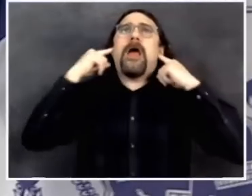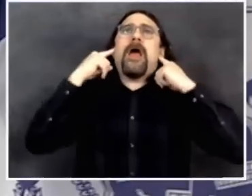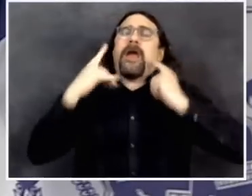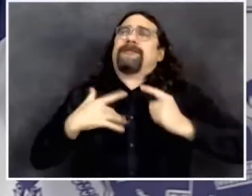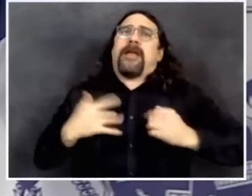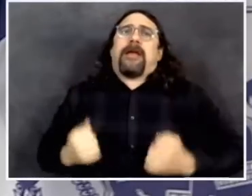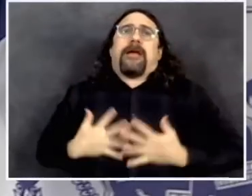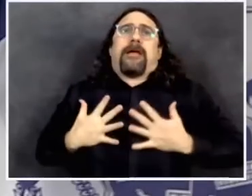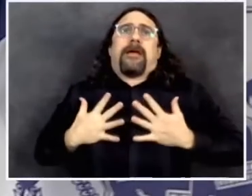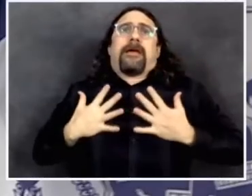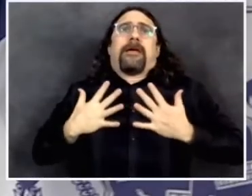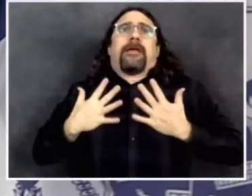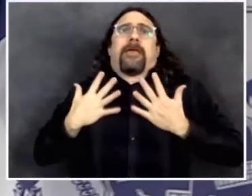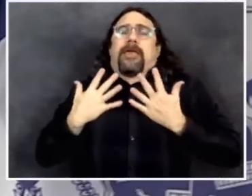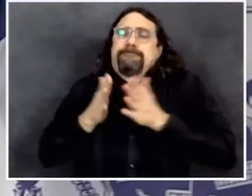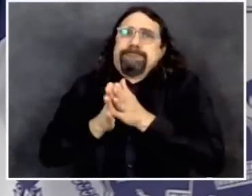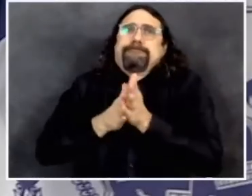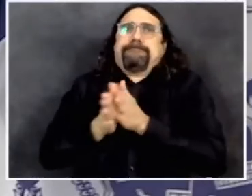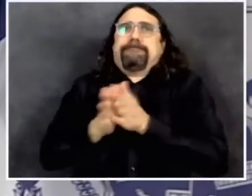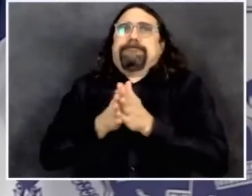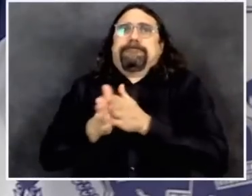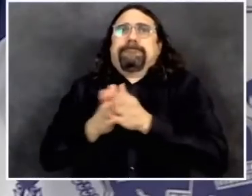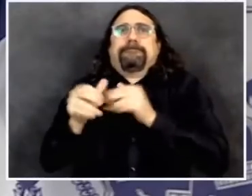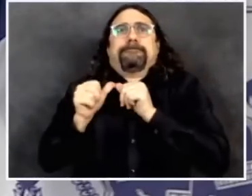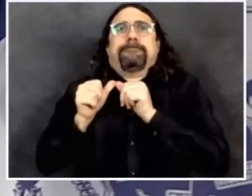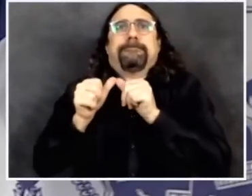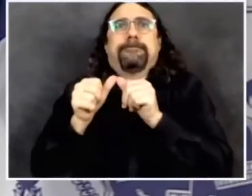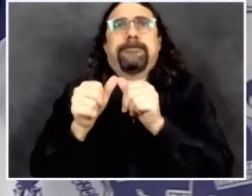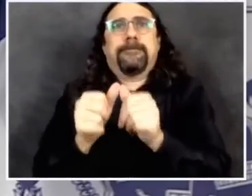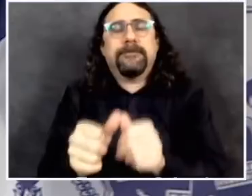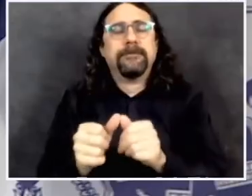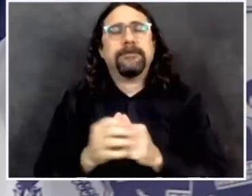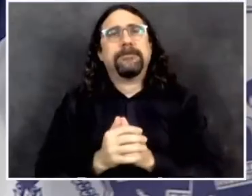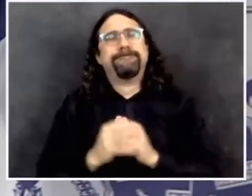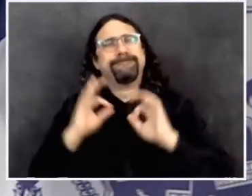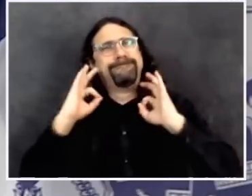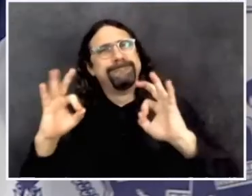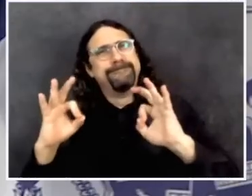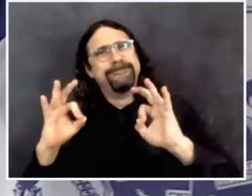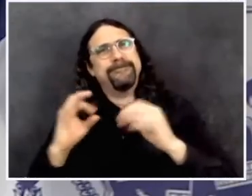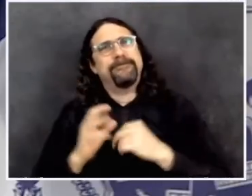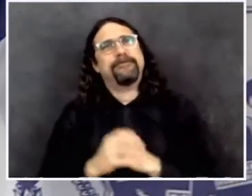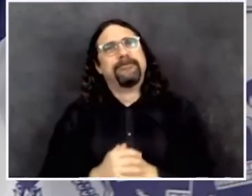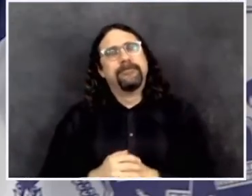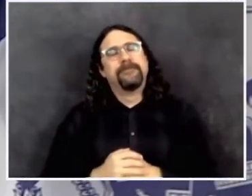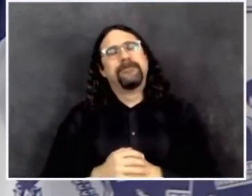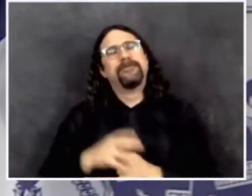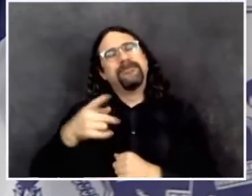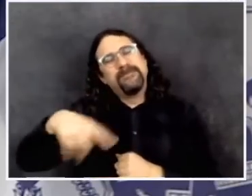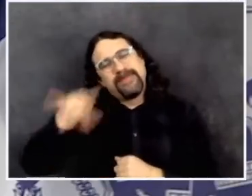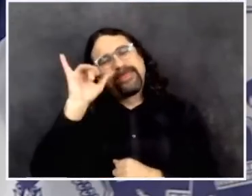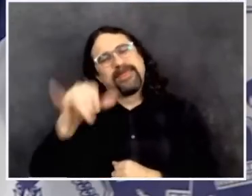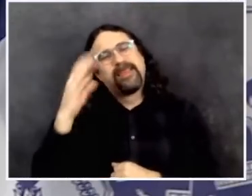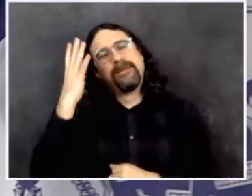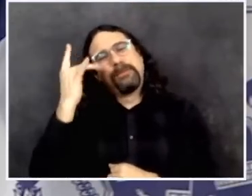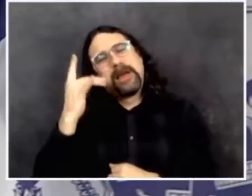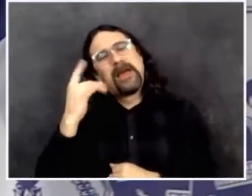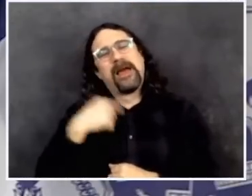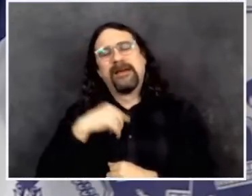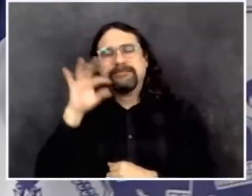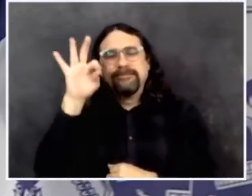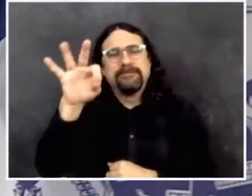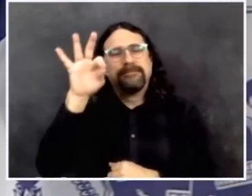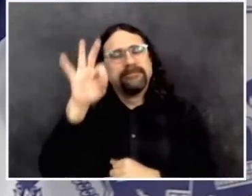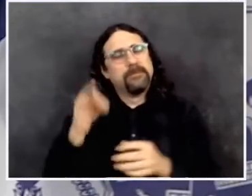them, which is what I'm focused on, the entire city government is focused on, is continuing to get them the reinforcements they need. They